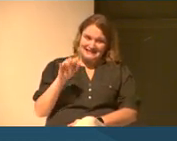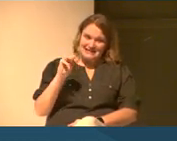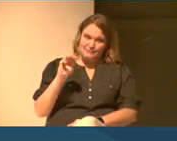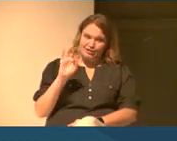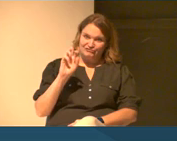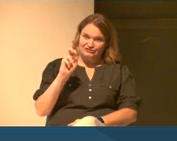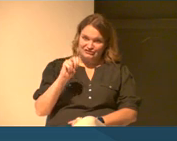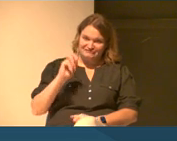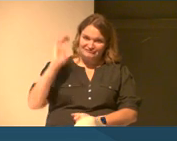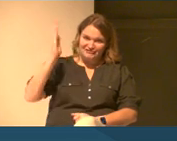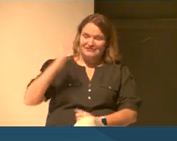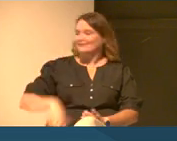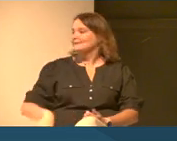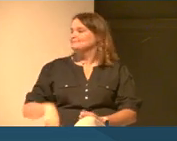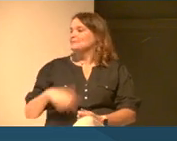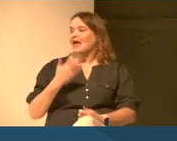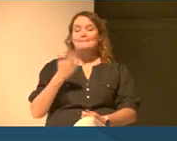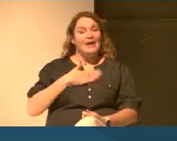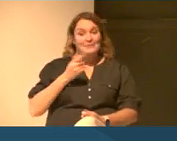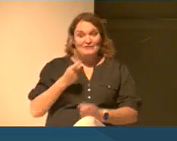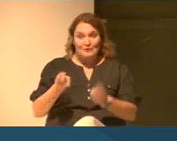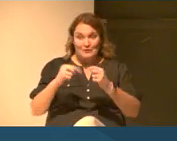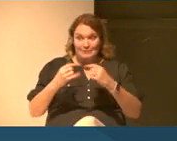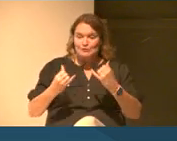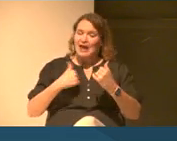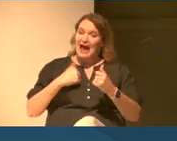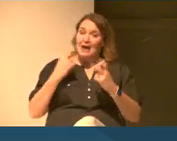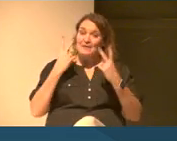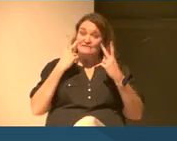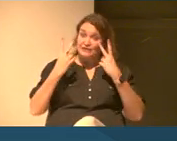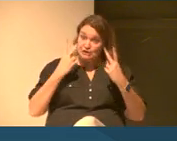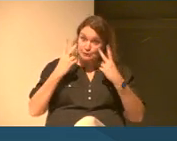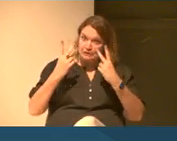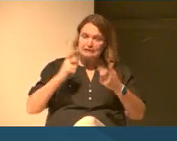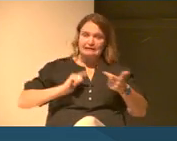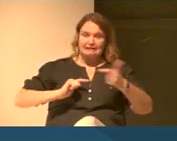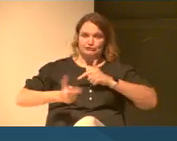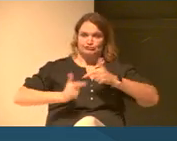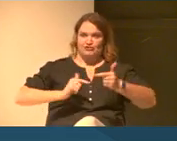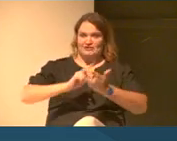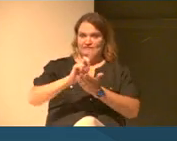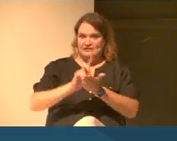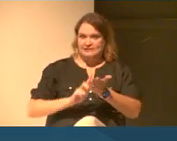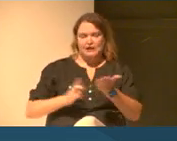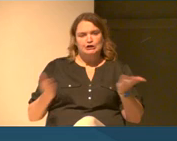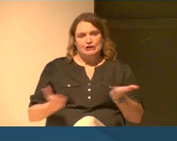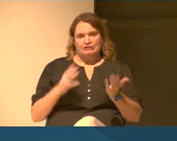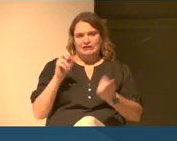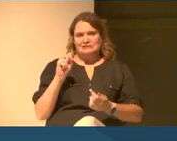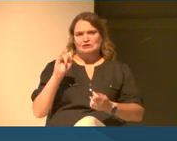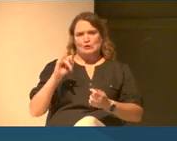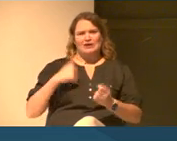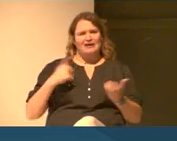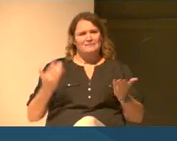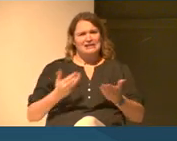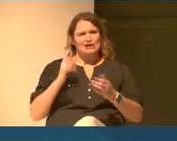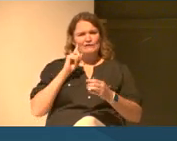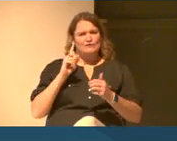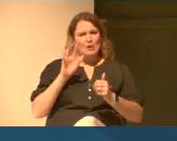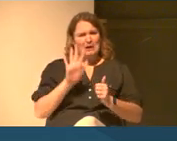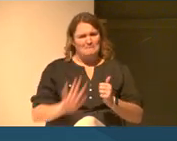came today. I'm a digital interactive designer here at the Smithsonian. I've been here for about 10